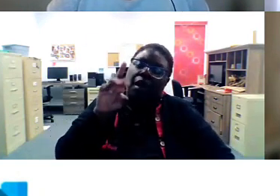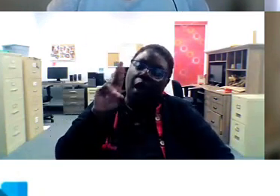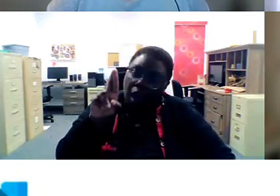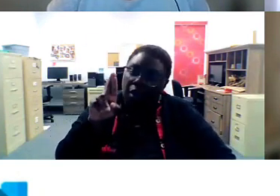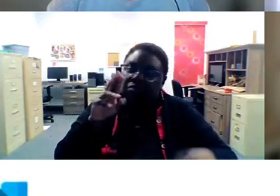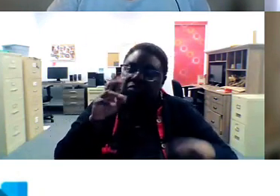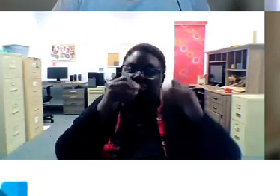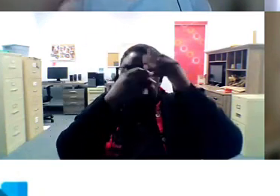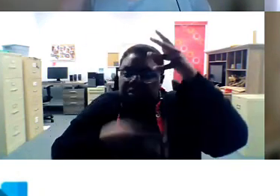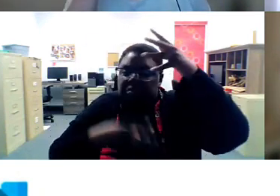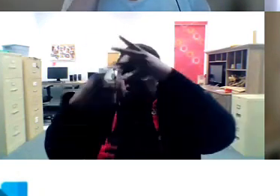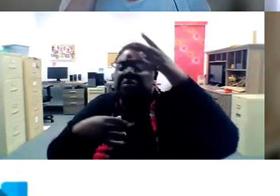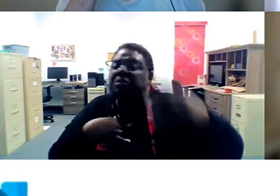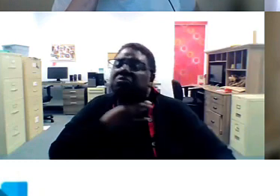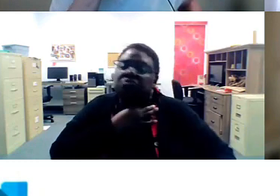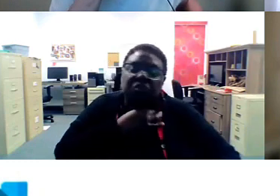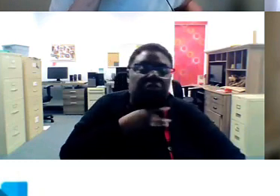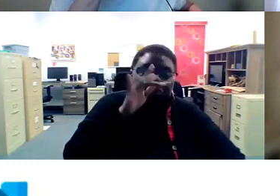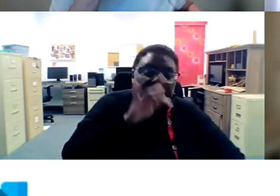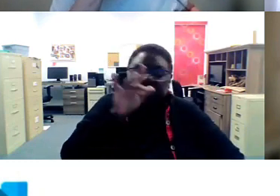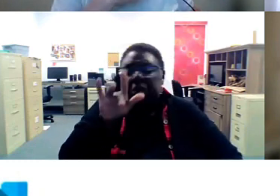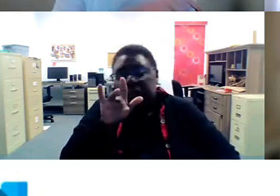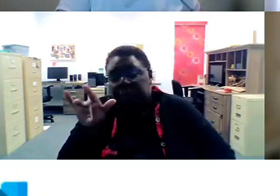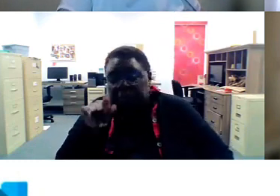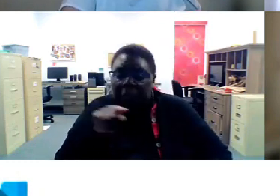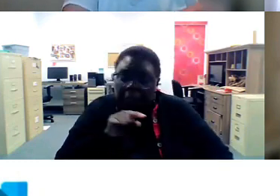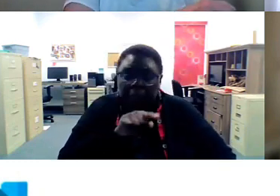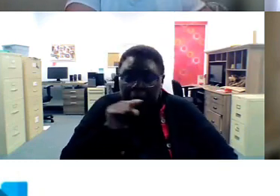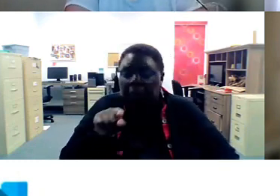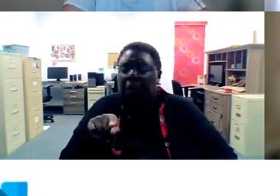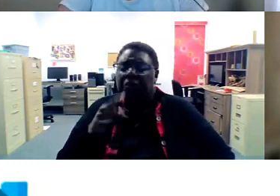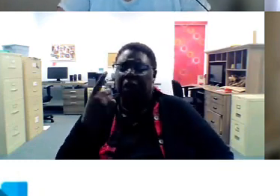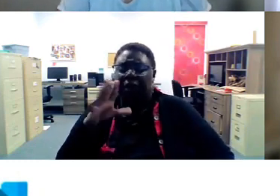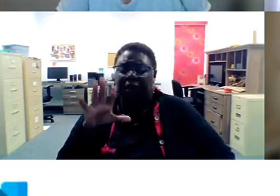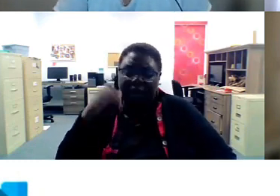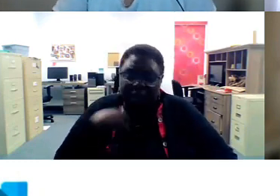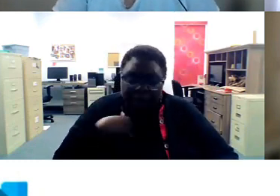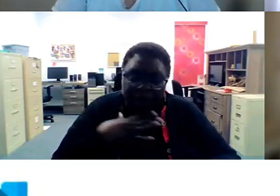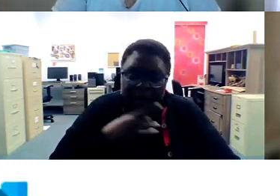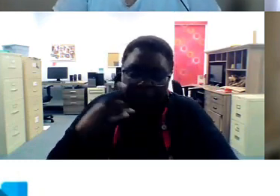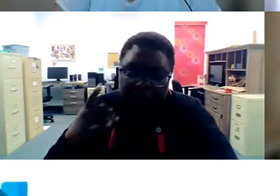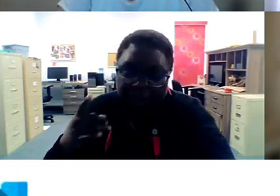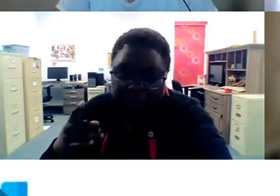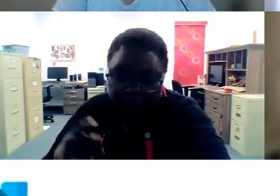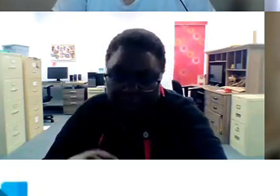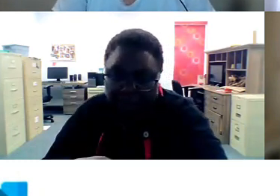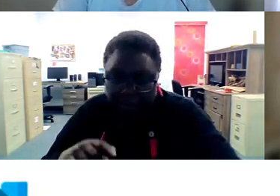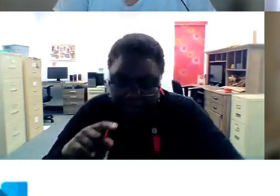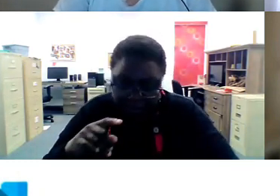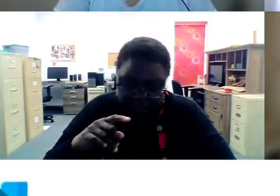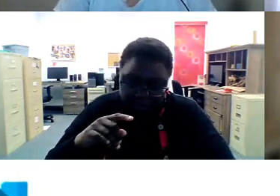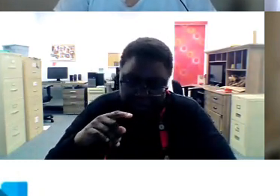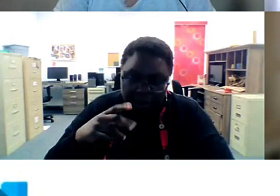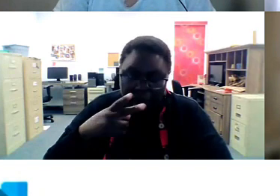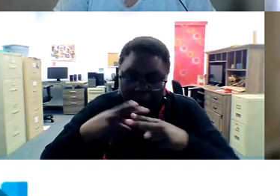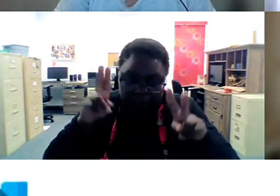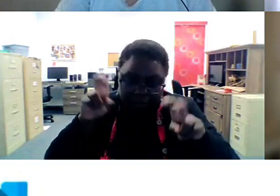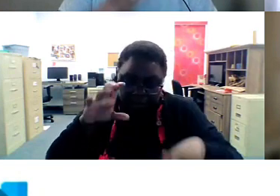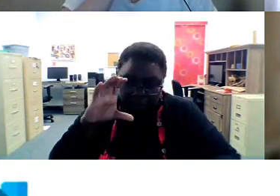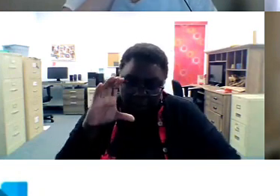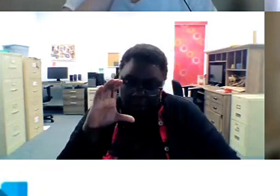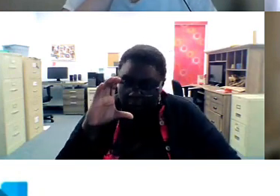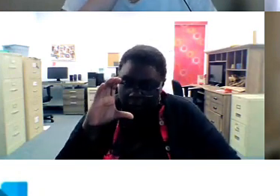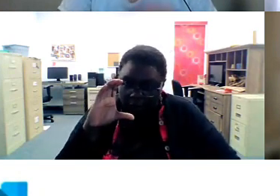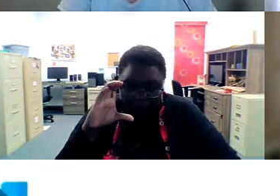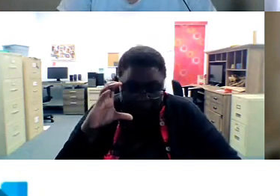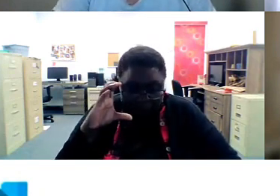right now, the OER resources, I wasn't able to explore everything, but I did find that I really liked. I just